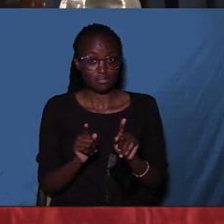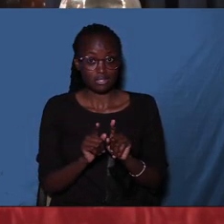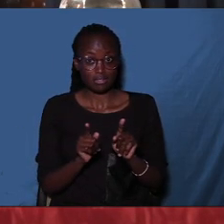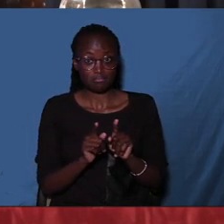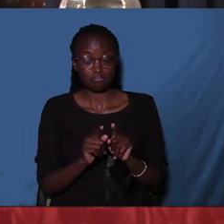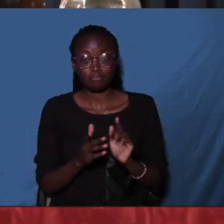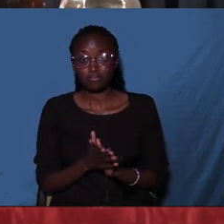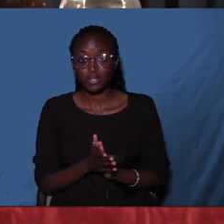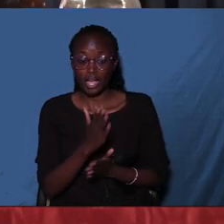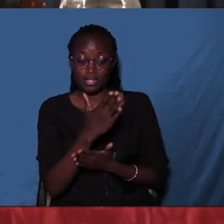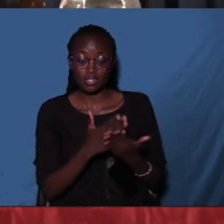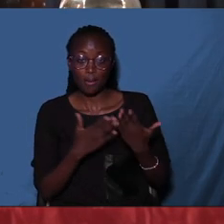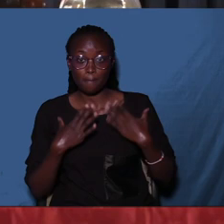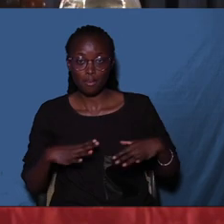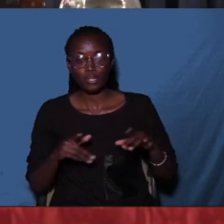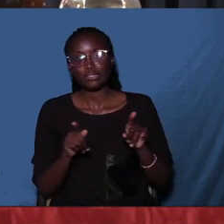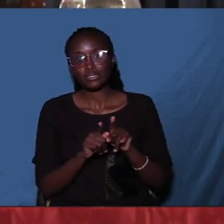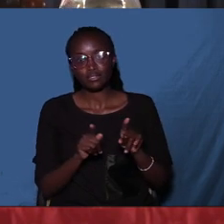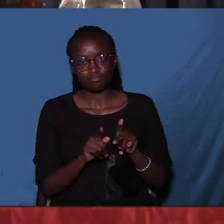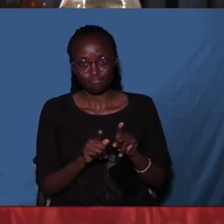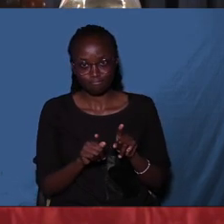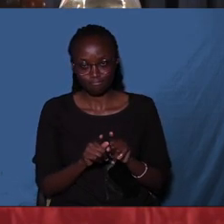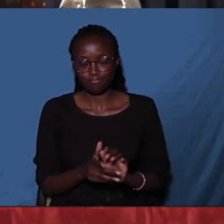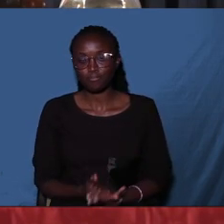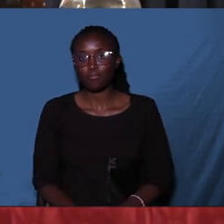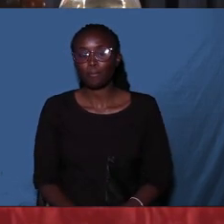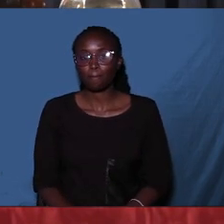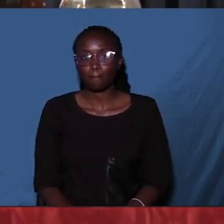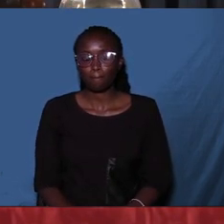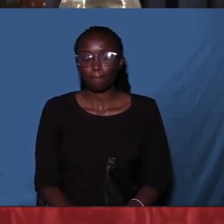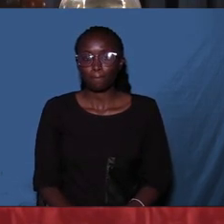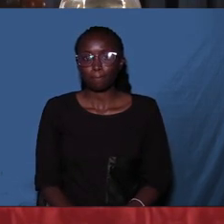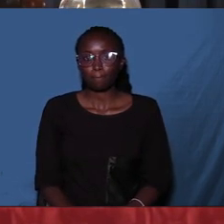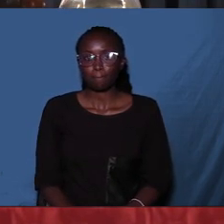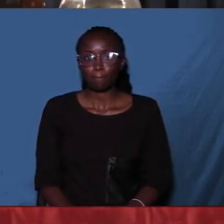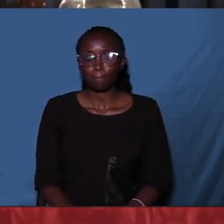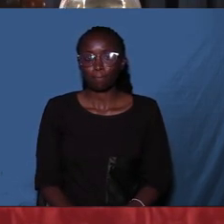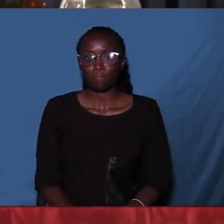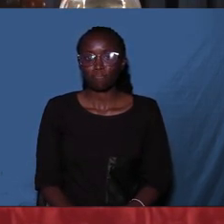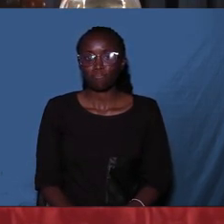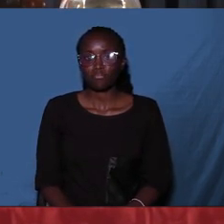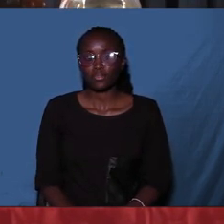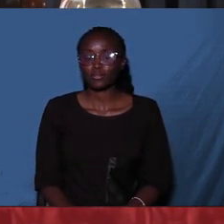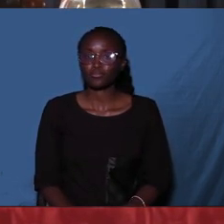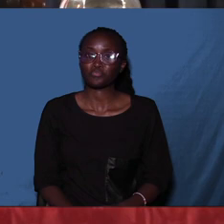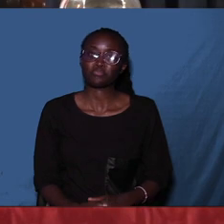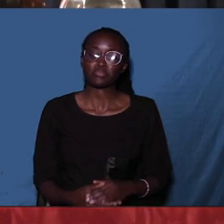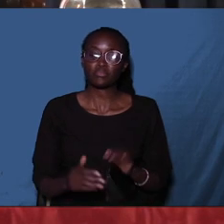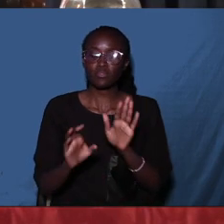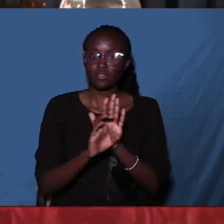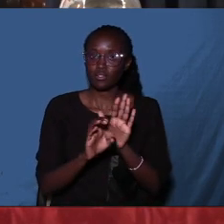make it fit into this situation. It's duplicate of it. It's like when you go and duplicate something, the original will remain